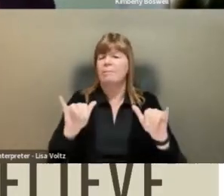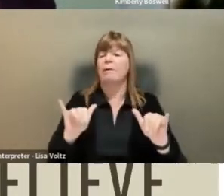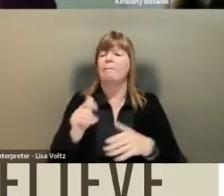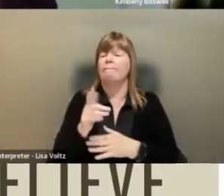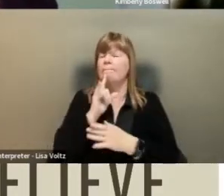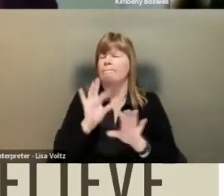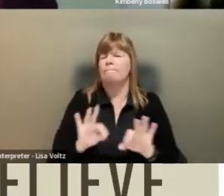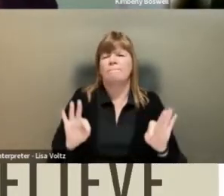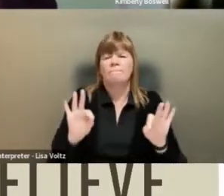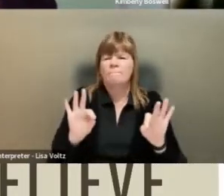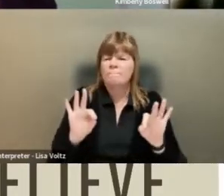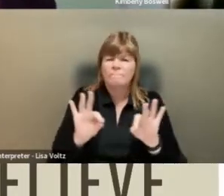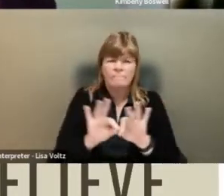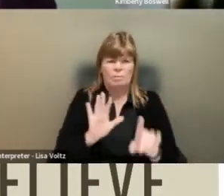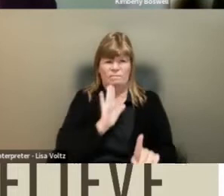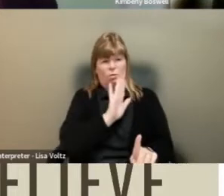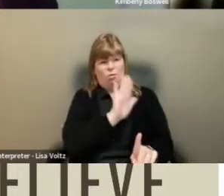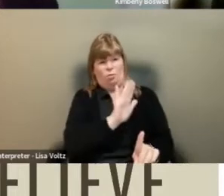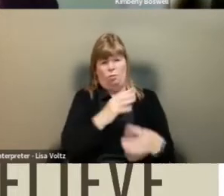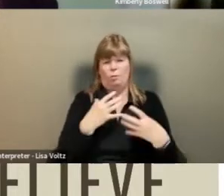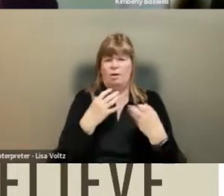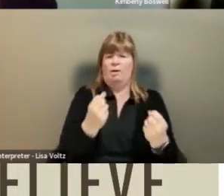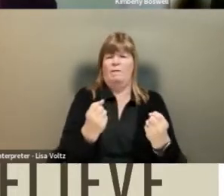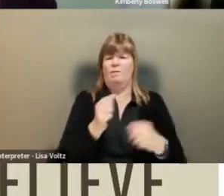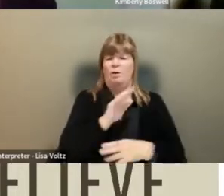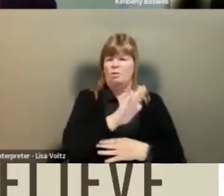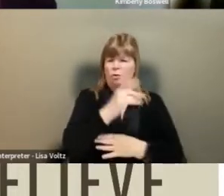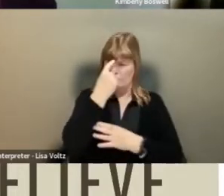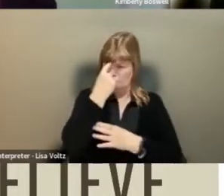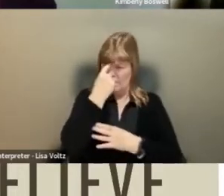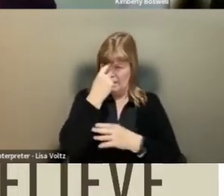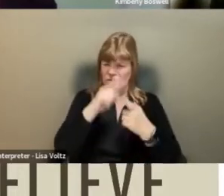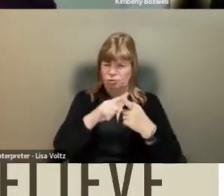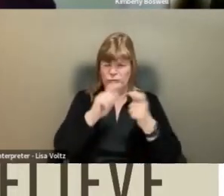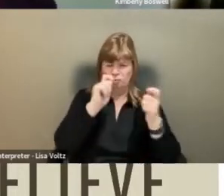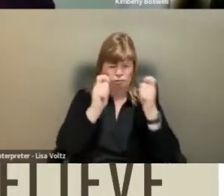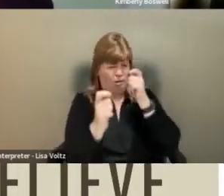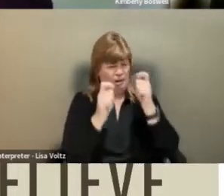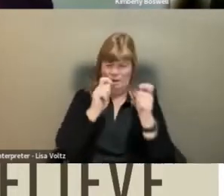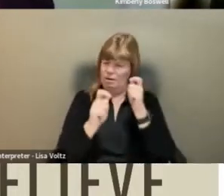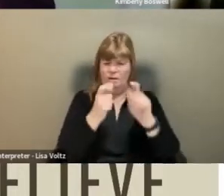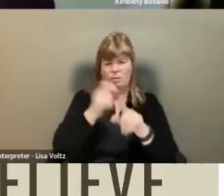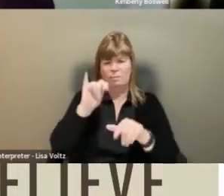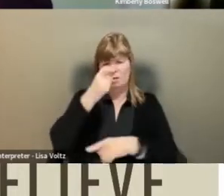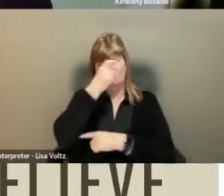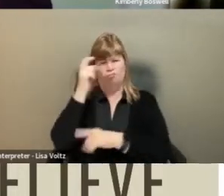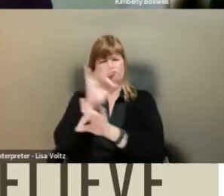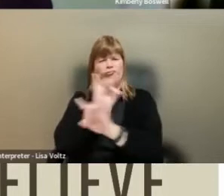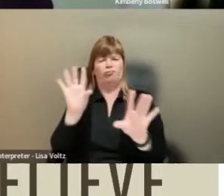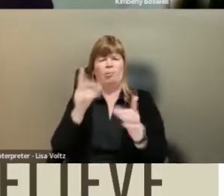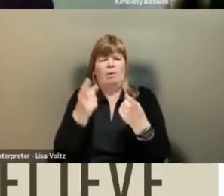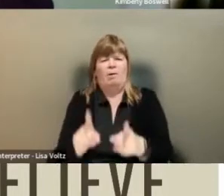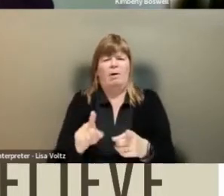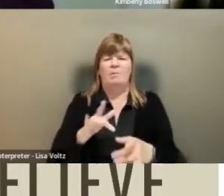important to their recovery and their brain sort of rewiring from that trauma is their sense of community